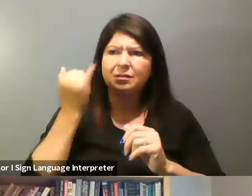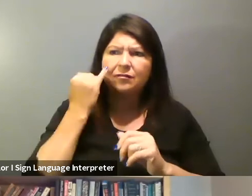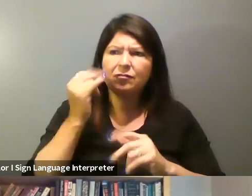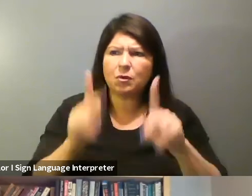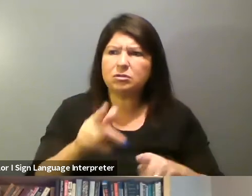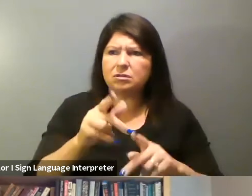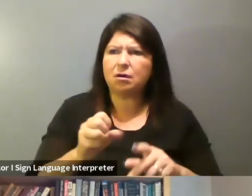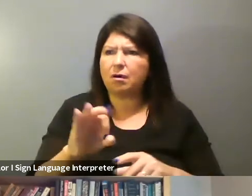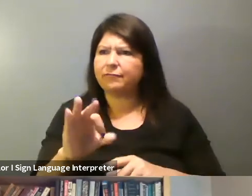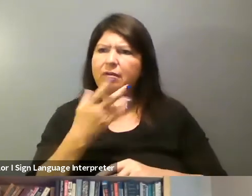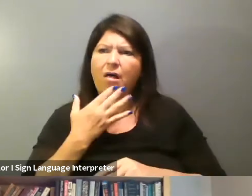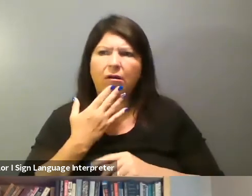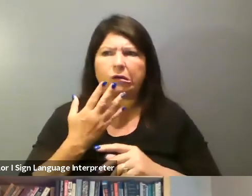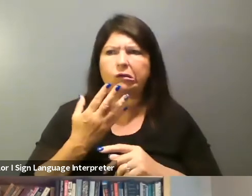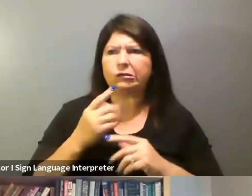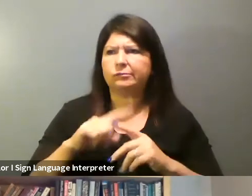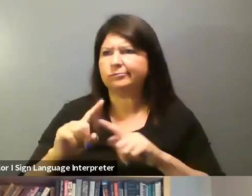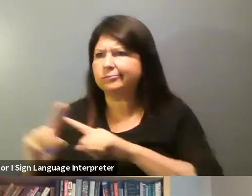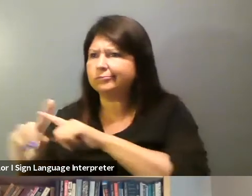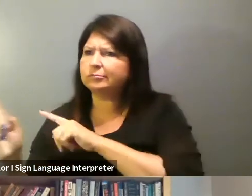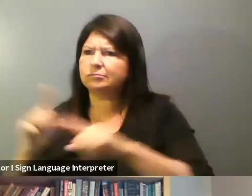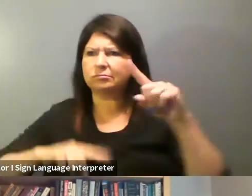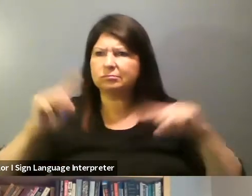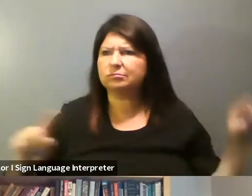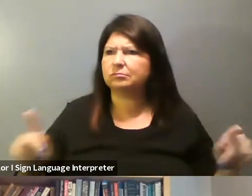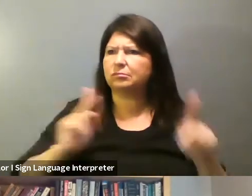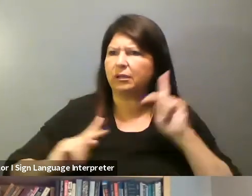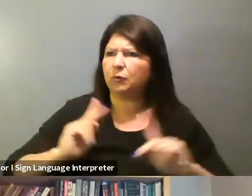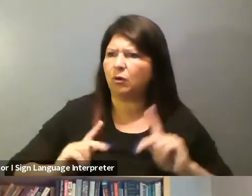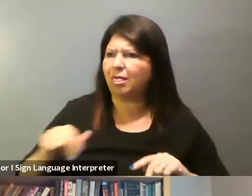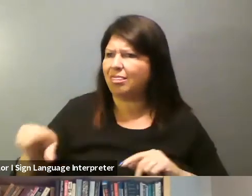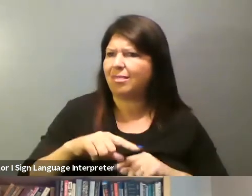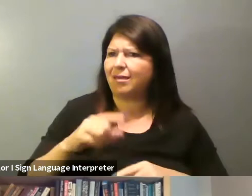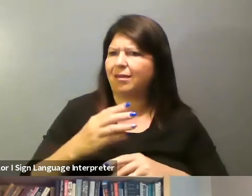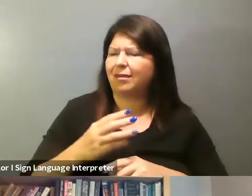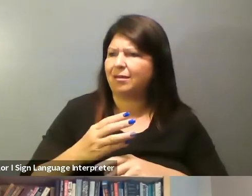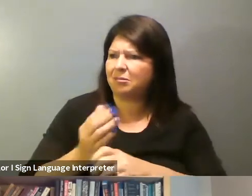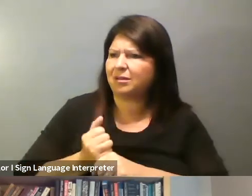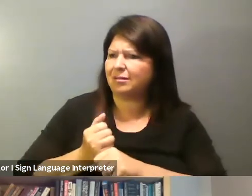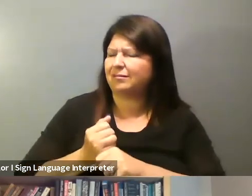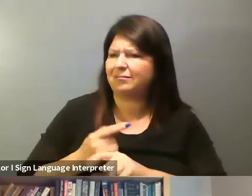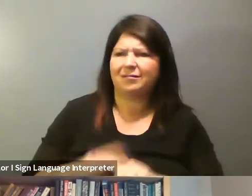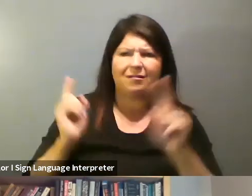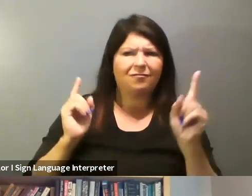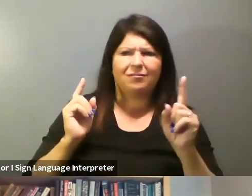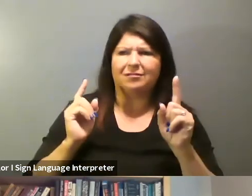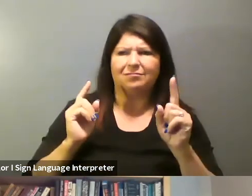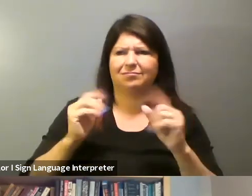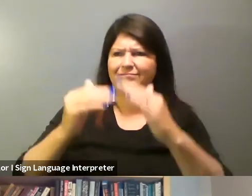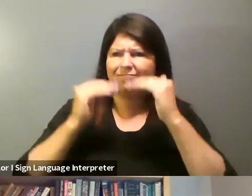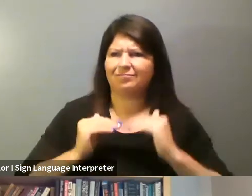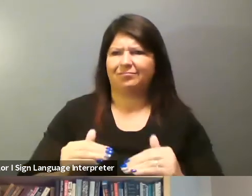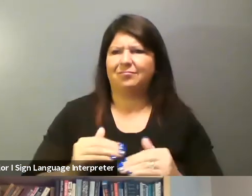of color was totally different than that was delivered to the majority of the society. So.